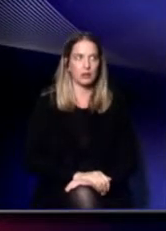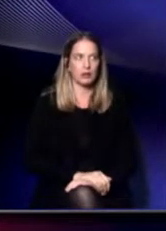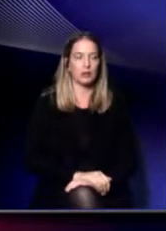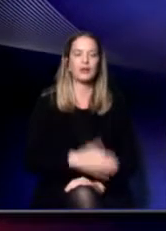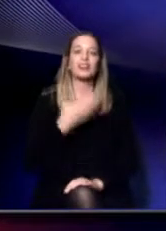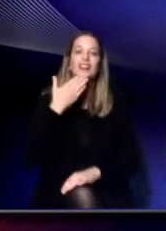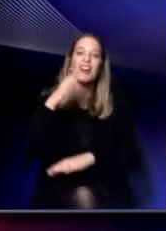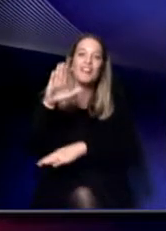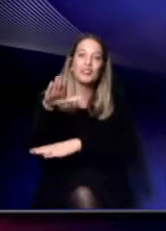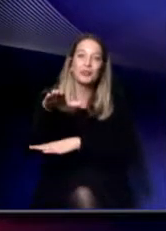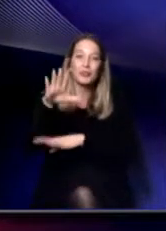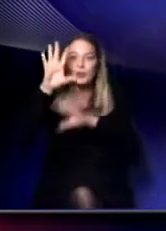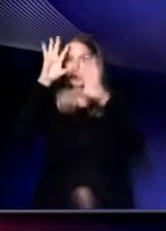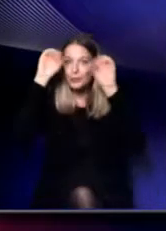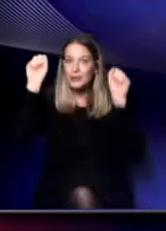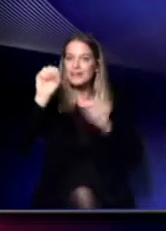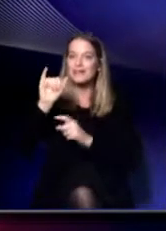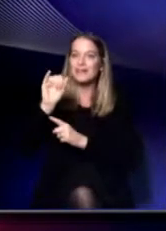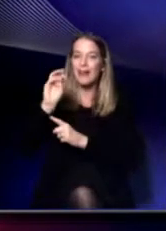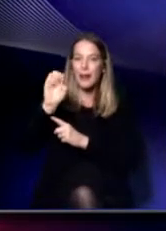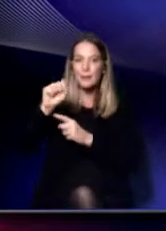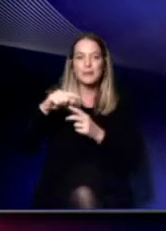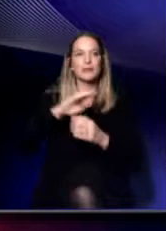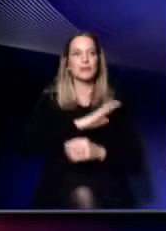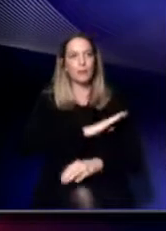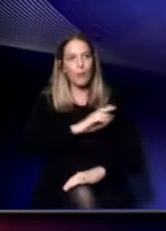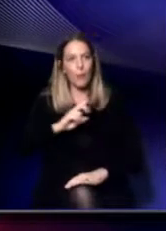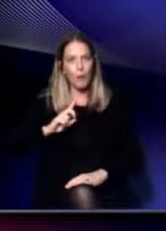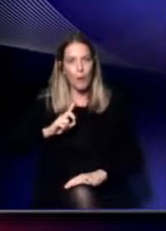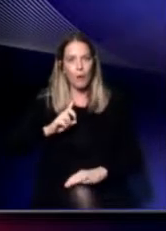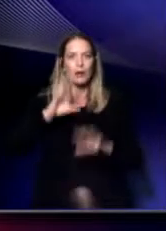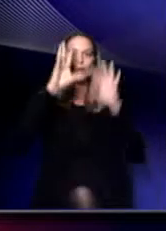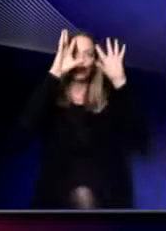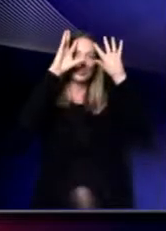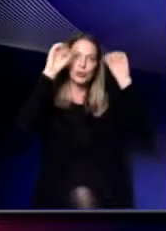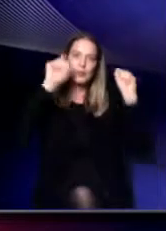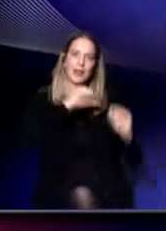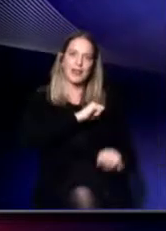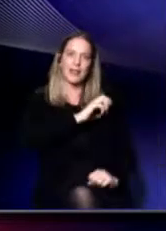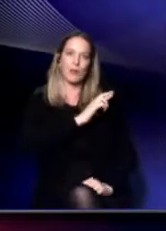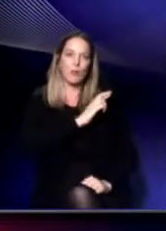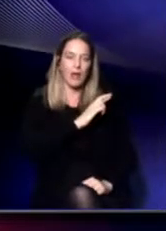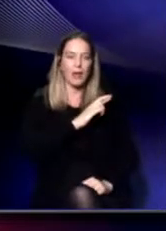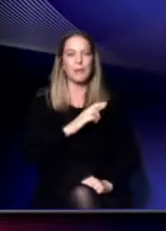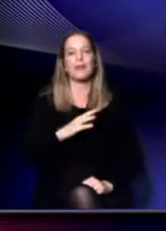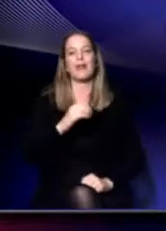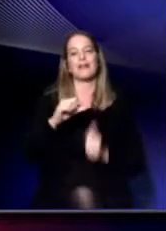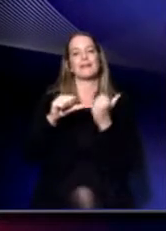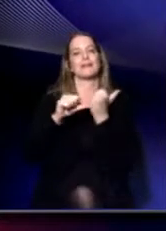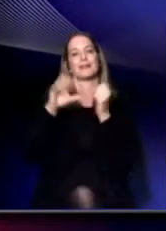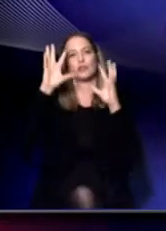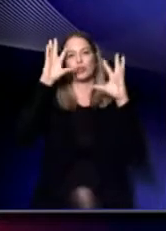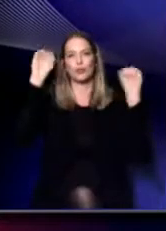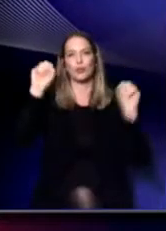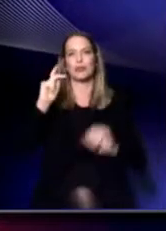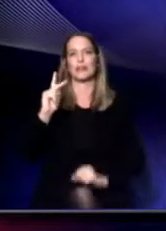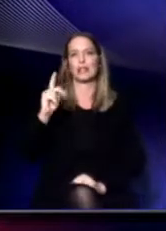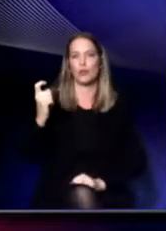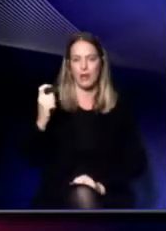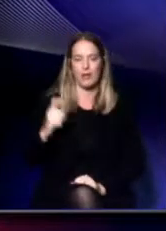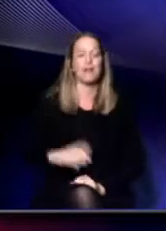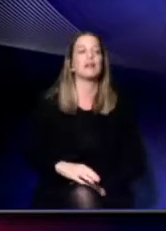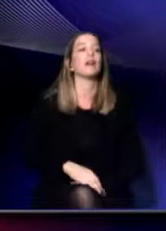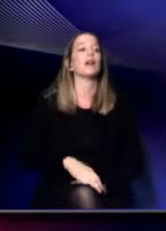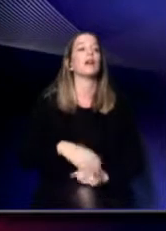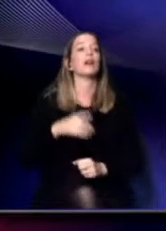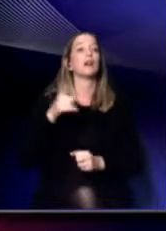Good afternoon, Board President Sims, members of the board, Superintendent Reichman, and Assistant Superintendent Rex. Before you